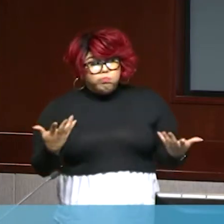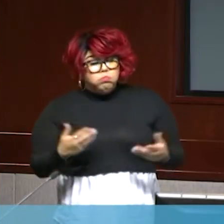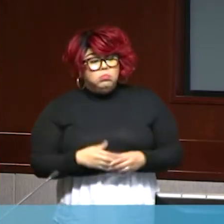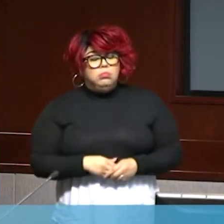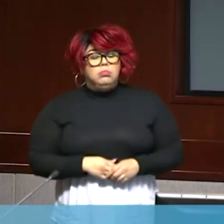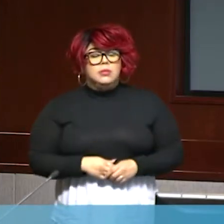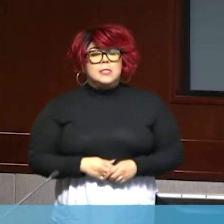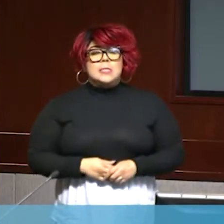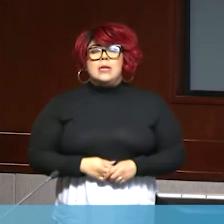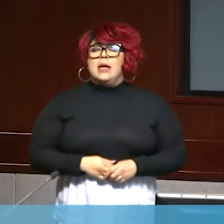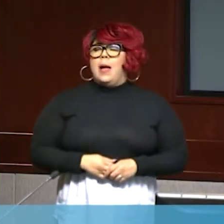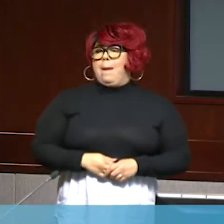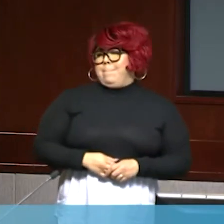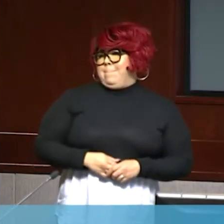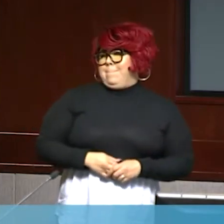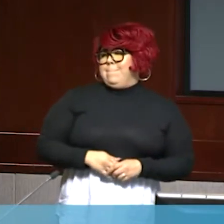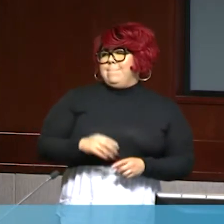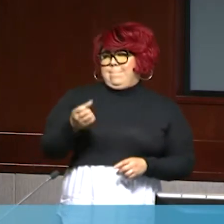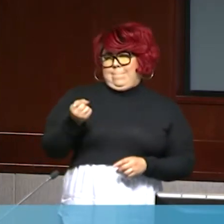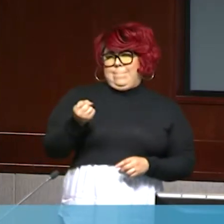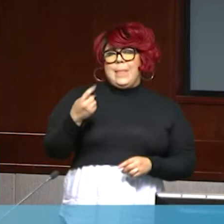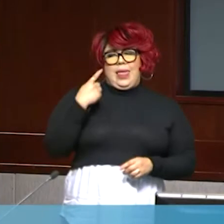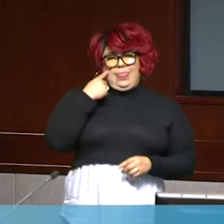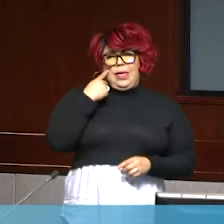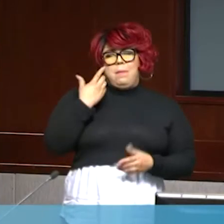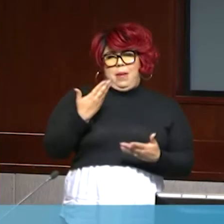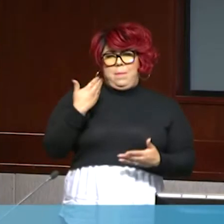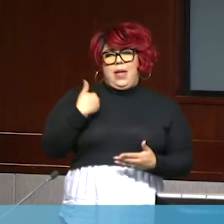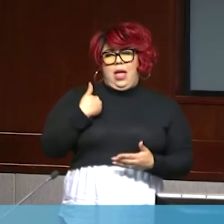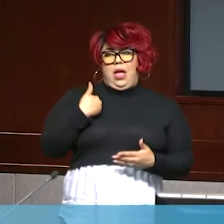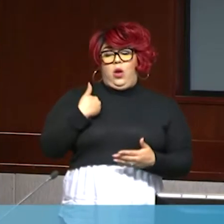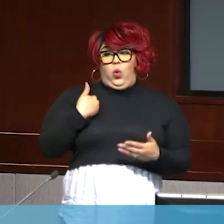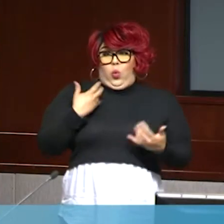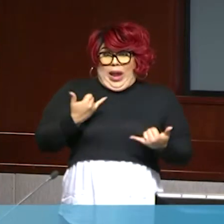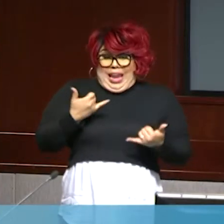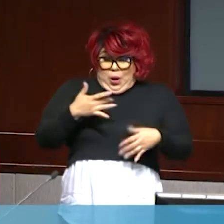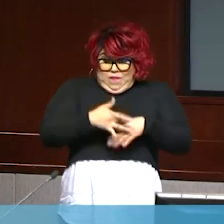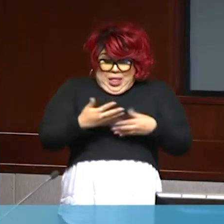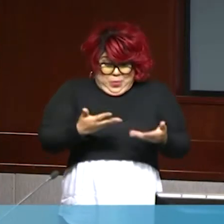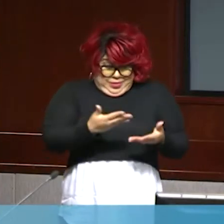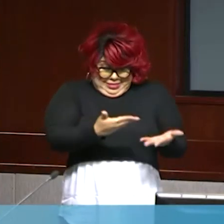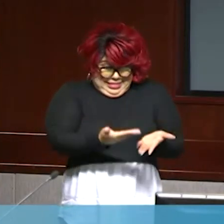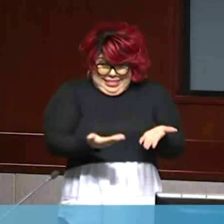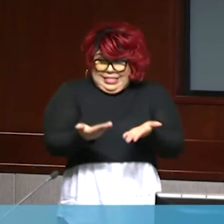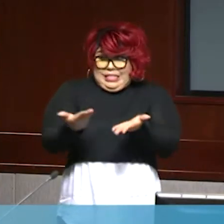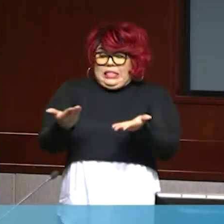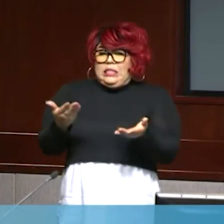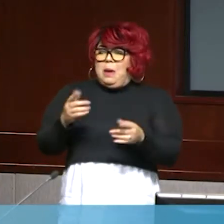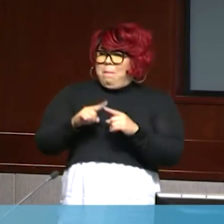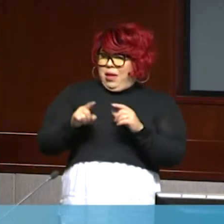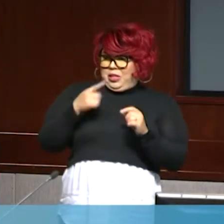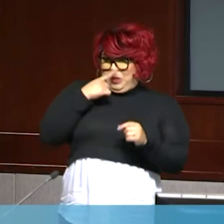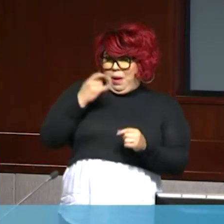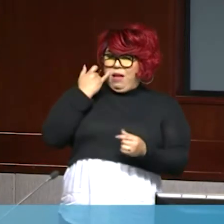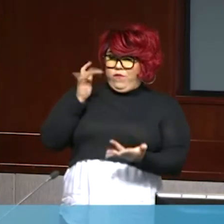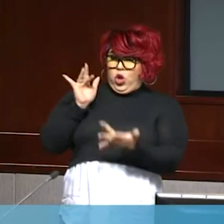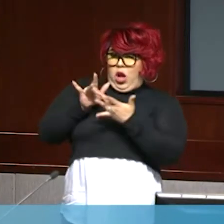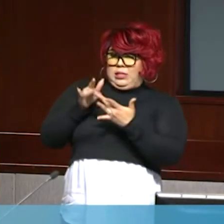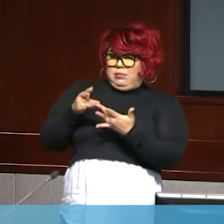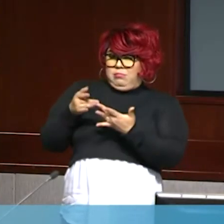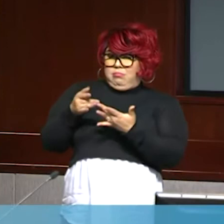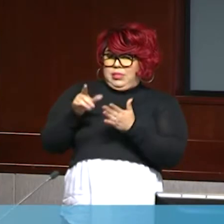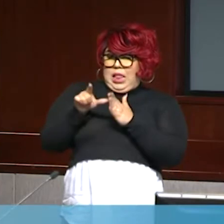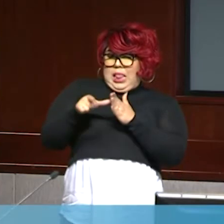I think there may be data available. I don't know that we have it at our fingertips right now. Tori, is that something that we could get back to you with